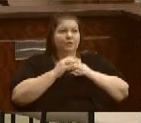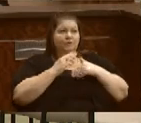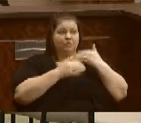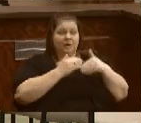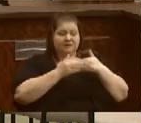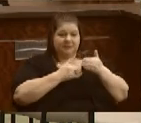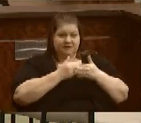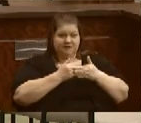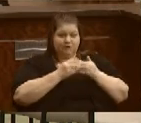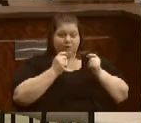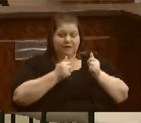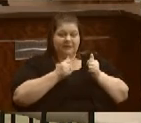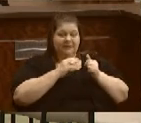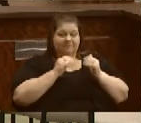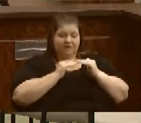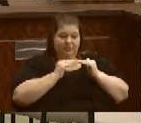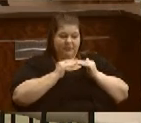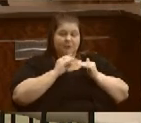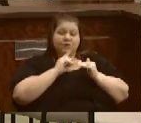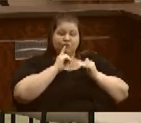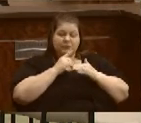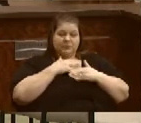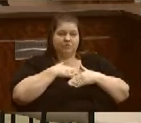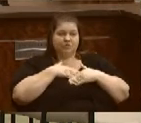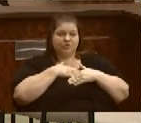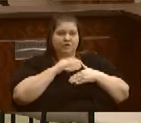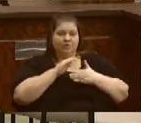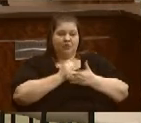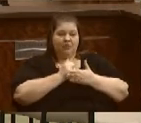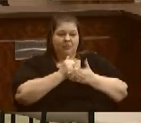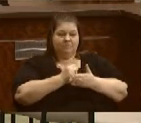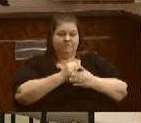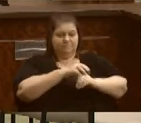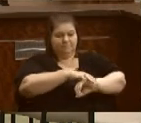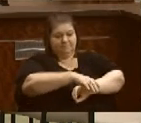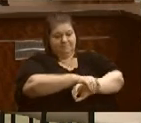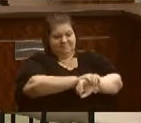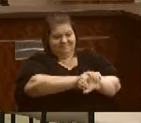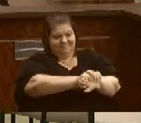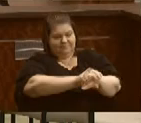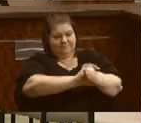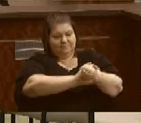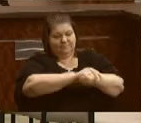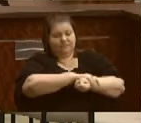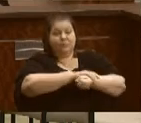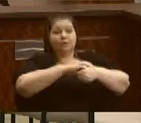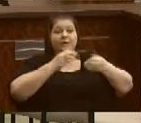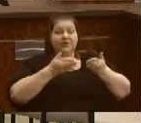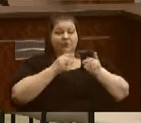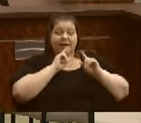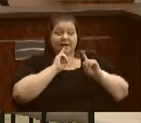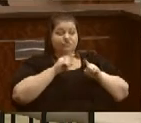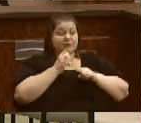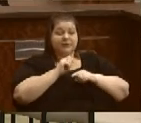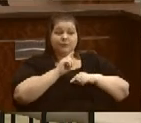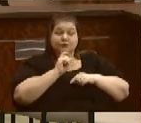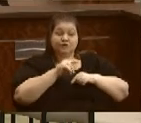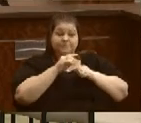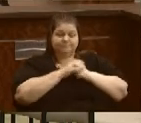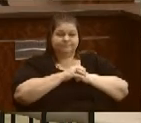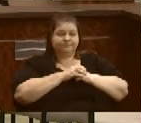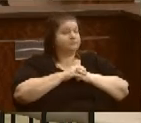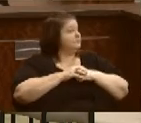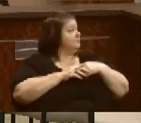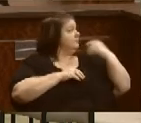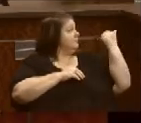much appreciate your help and support to get us to where we are today. And we're here to answer any questions, but hopeful to get on to the next one day. Thing